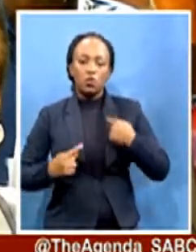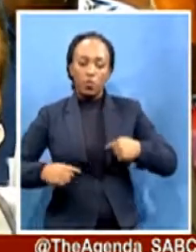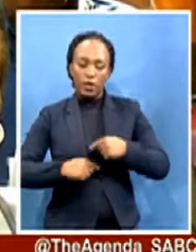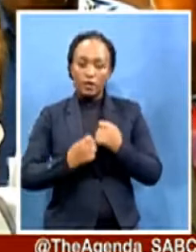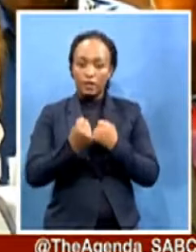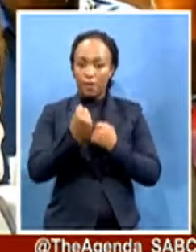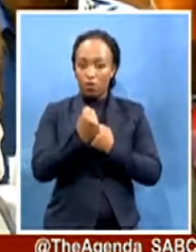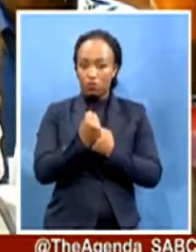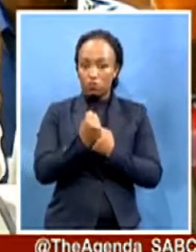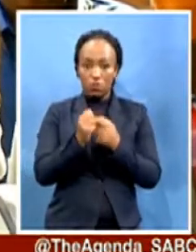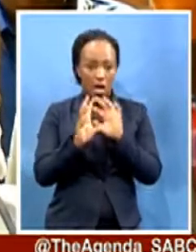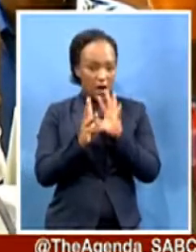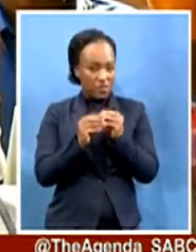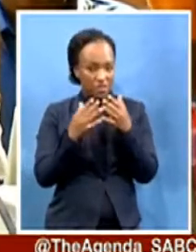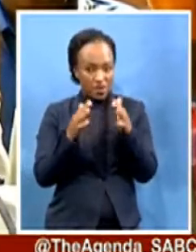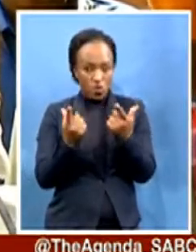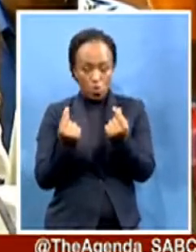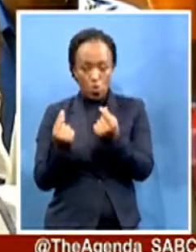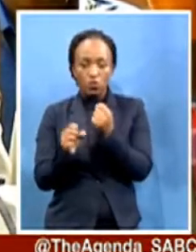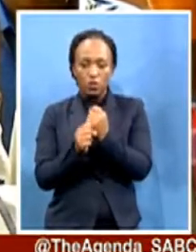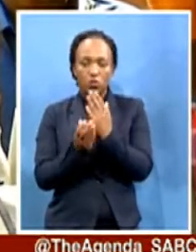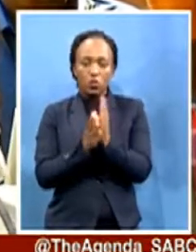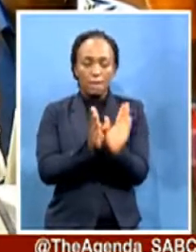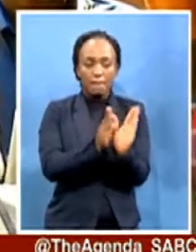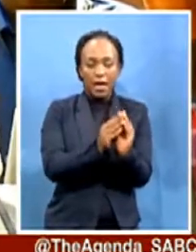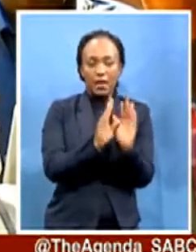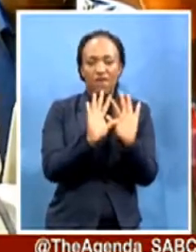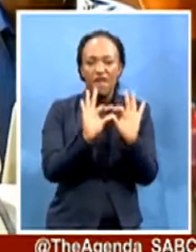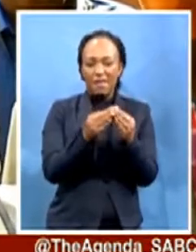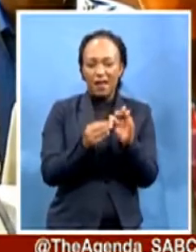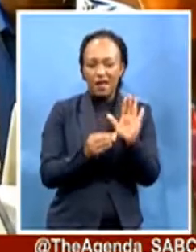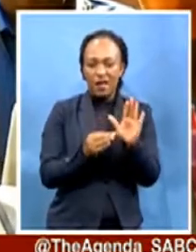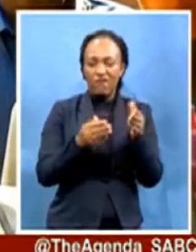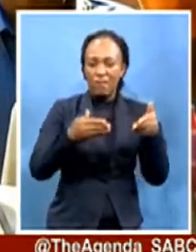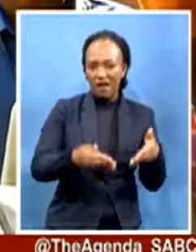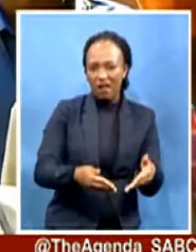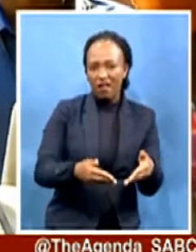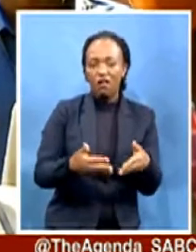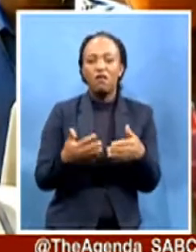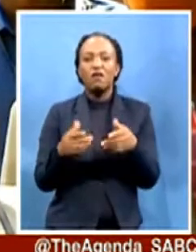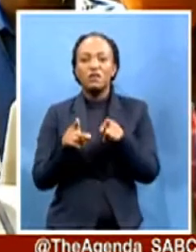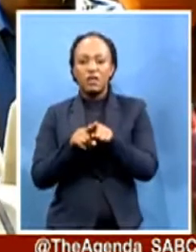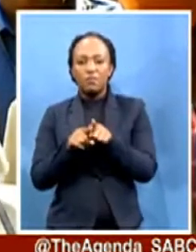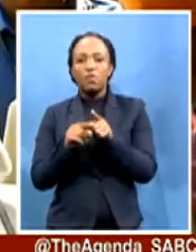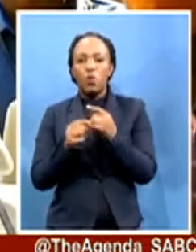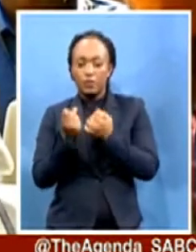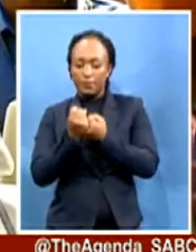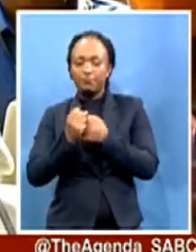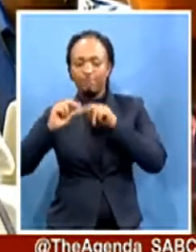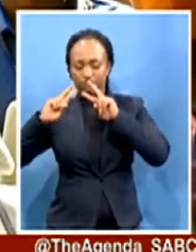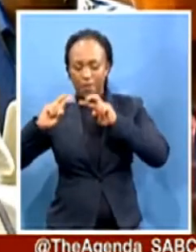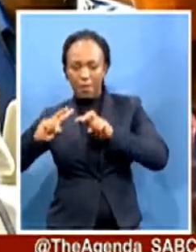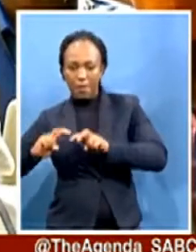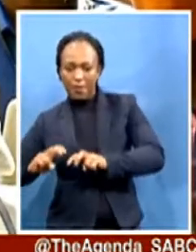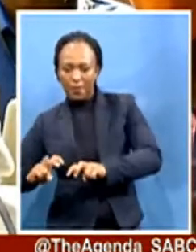meet with the families, assist them in the burial. We'll support the investigation that will go into to say what would have been